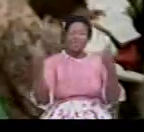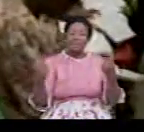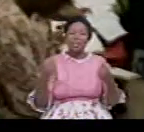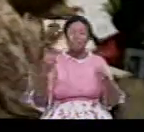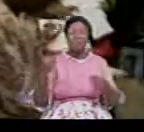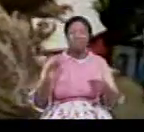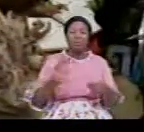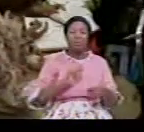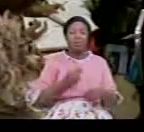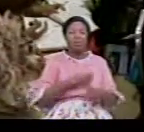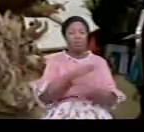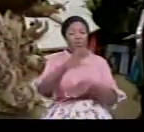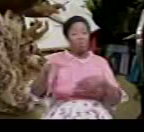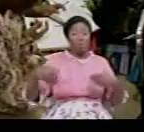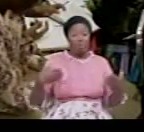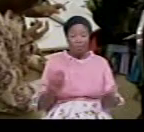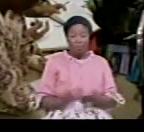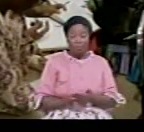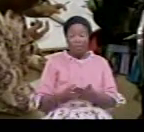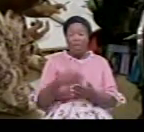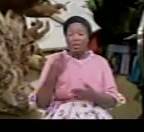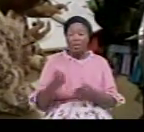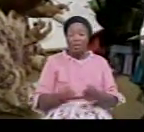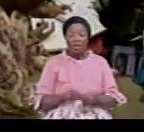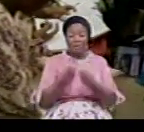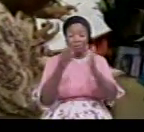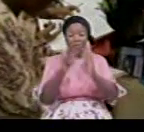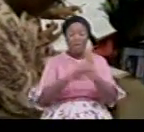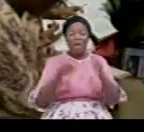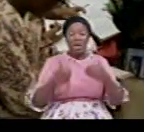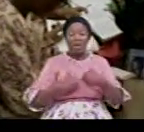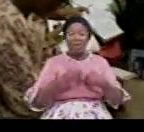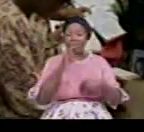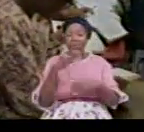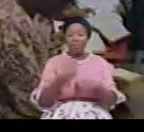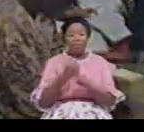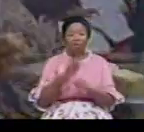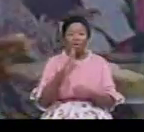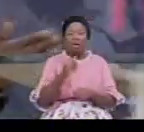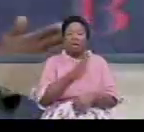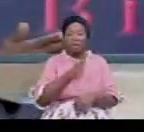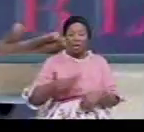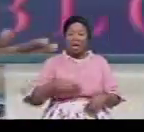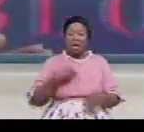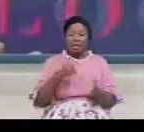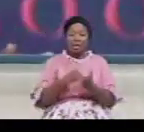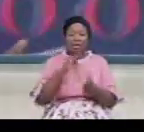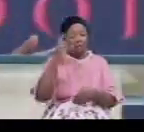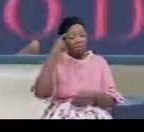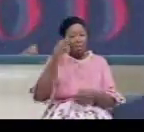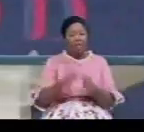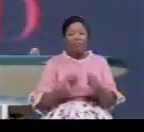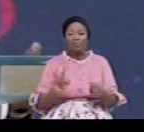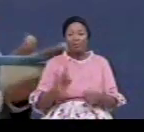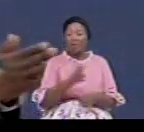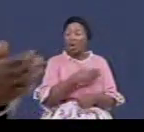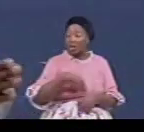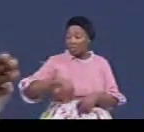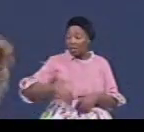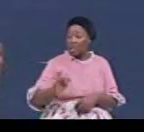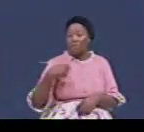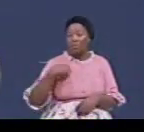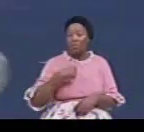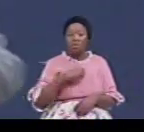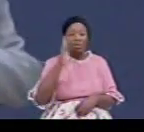The atonement has been made by Christ, and it is for everyone. And yet, we would say more